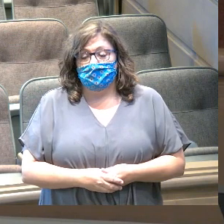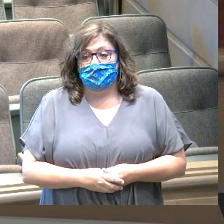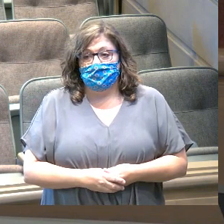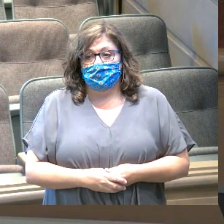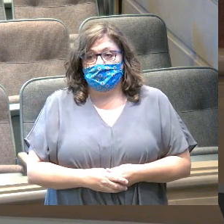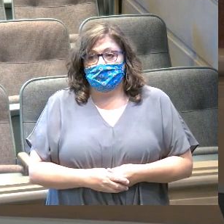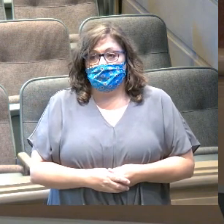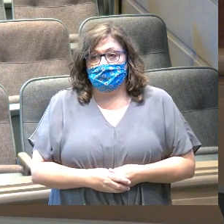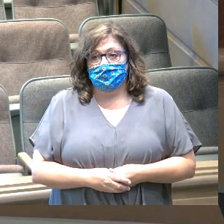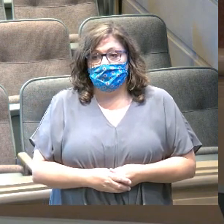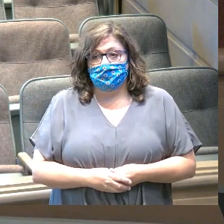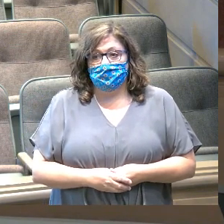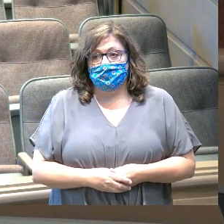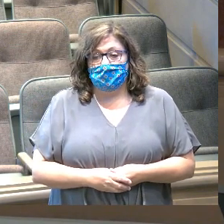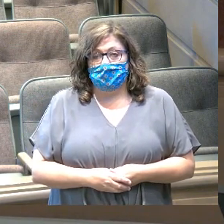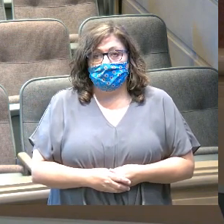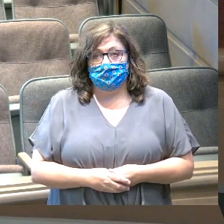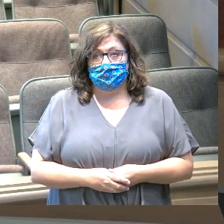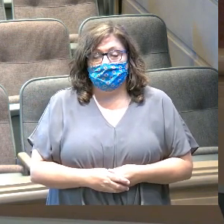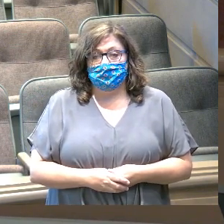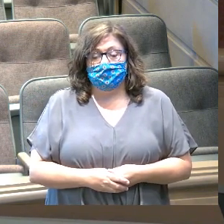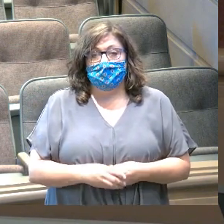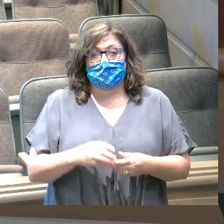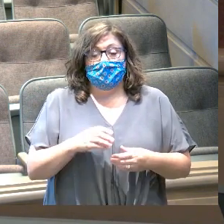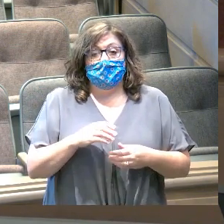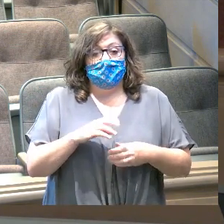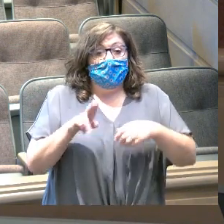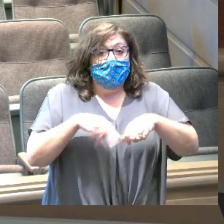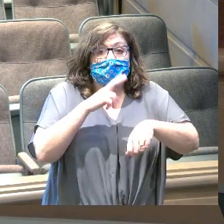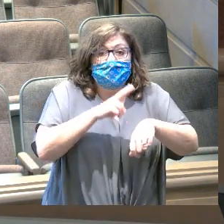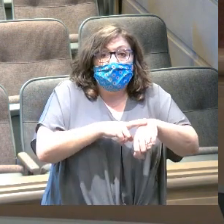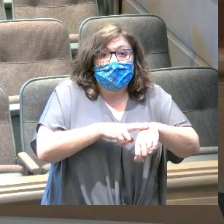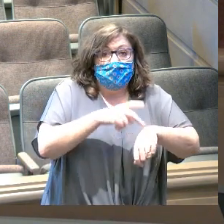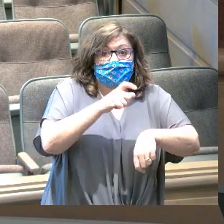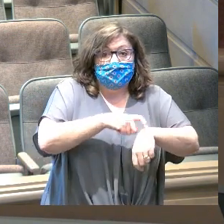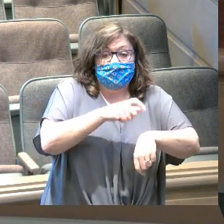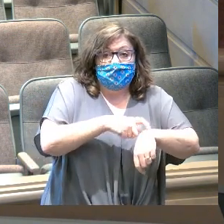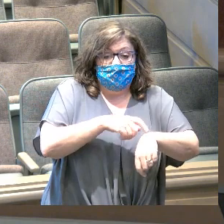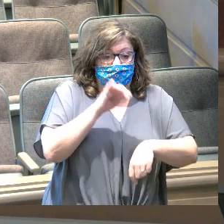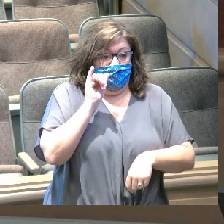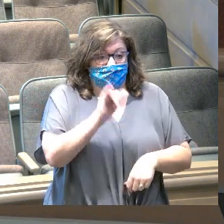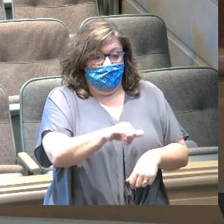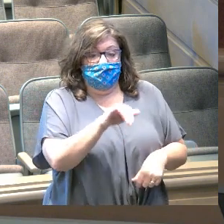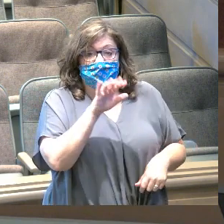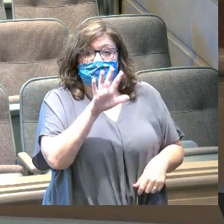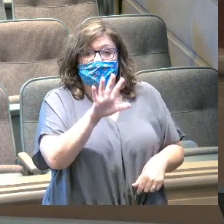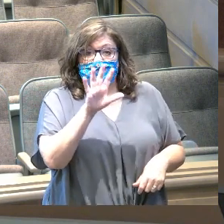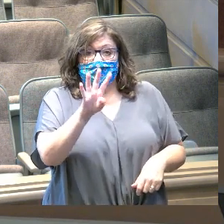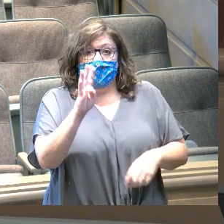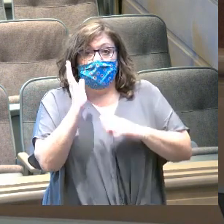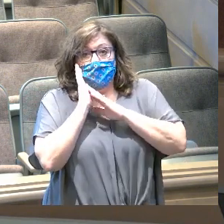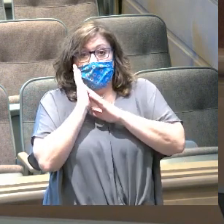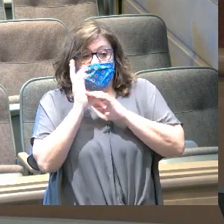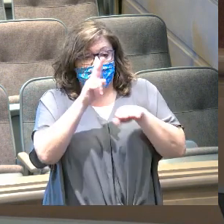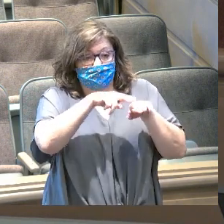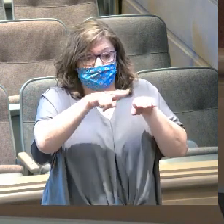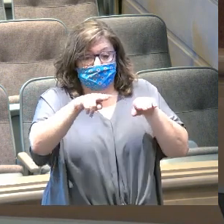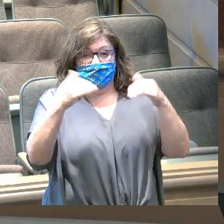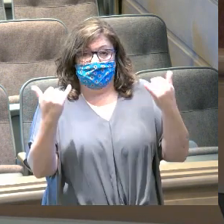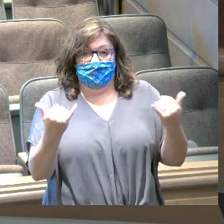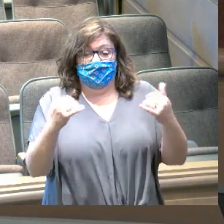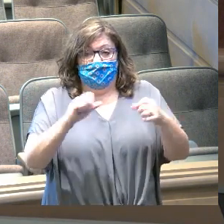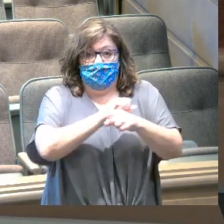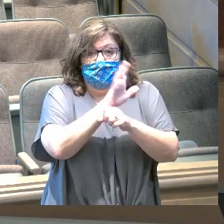times, these 54 beds would be accommodating